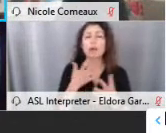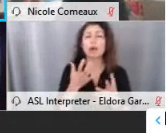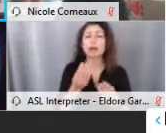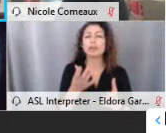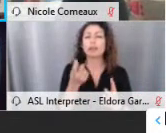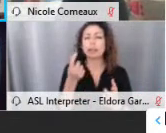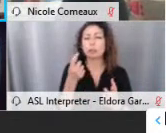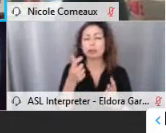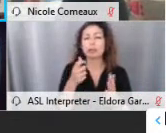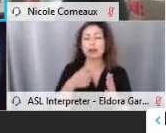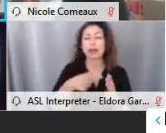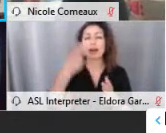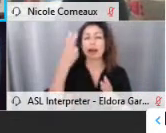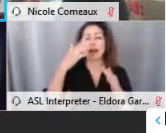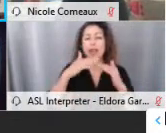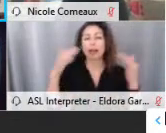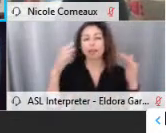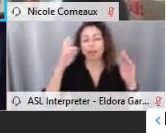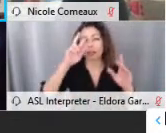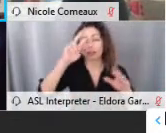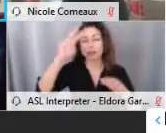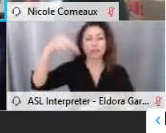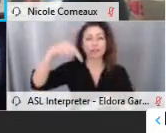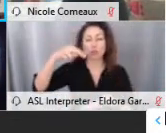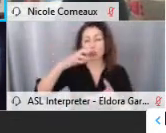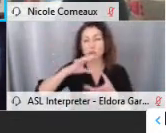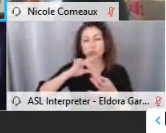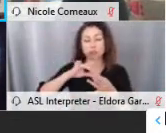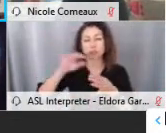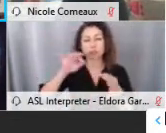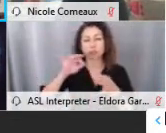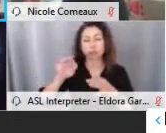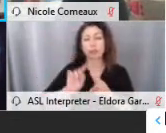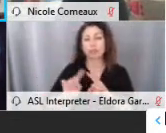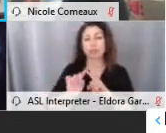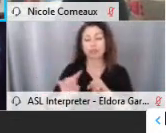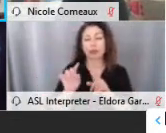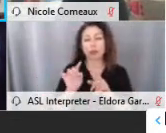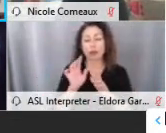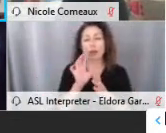little bit of a high-level overview of the options that we had them